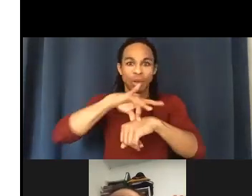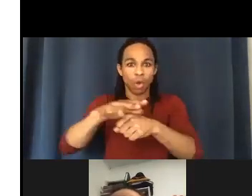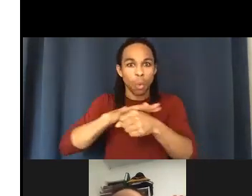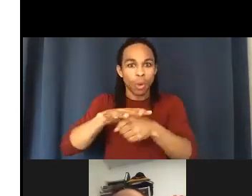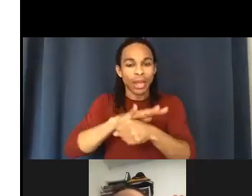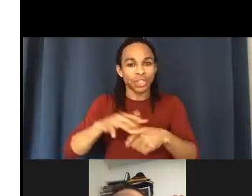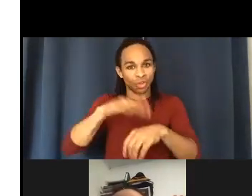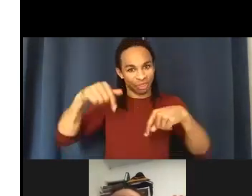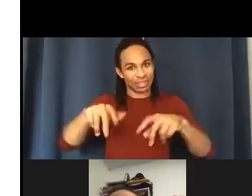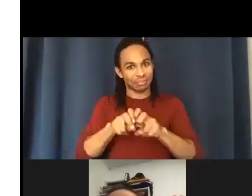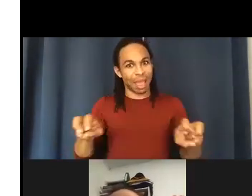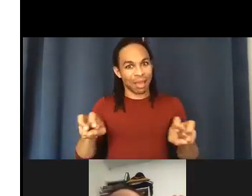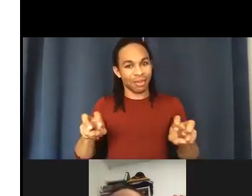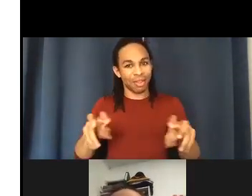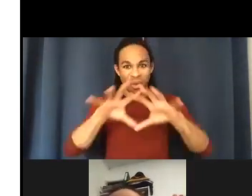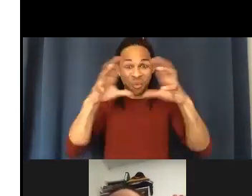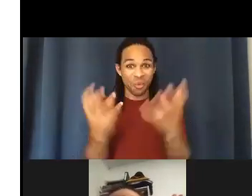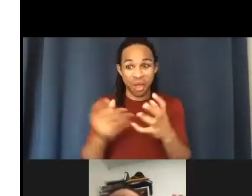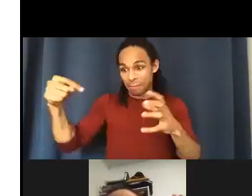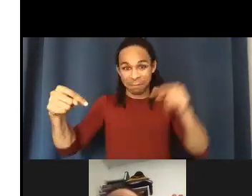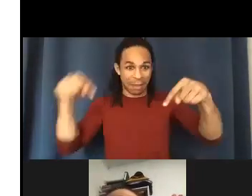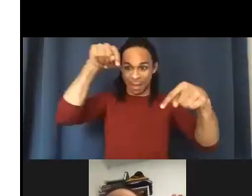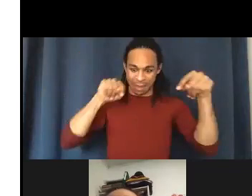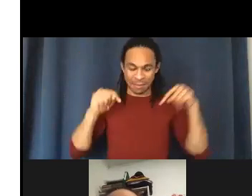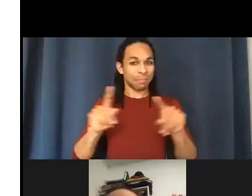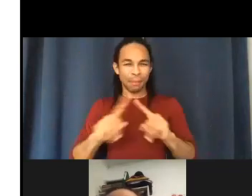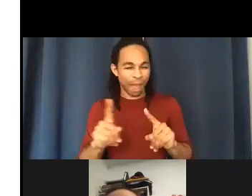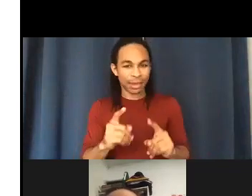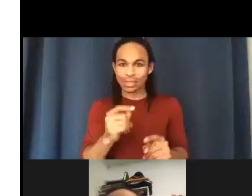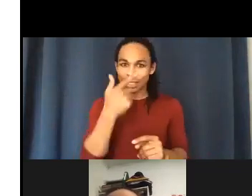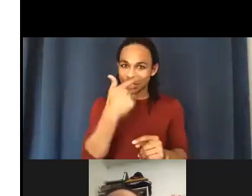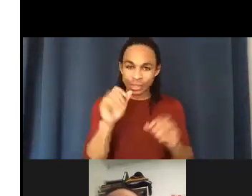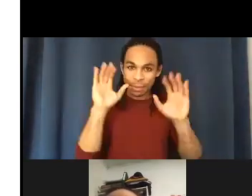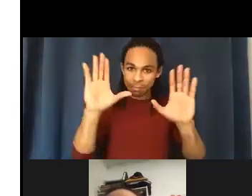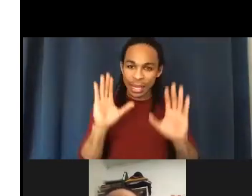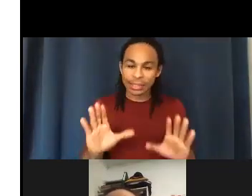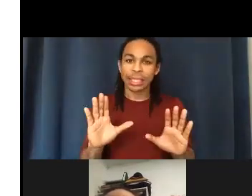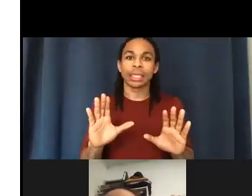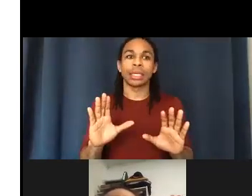there's an incredible line of continuity in all these presentations.